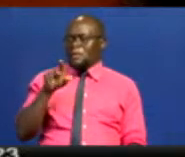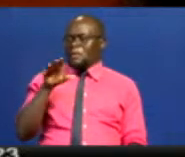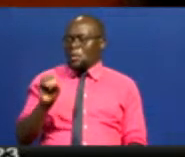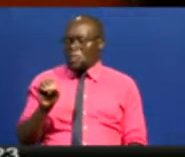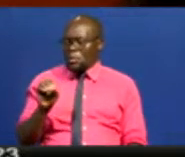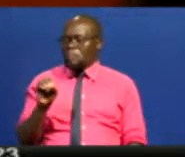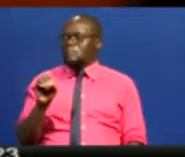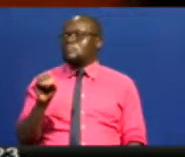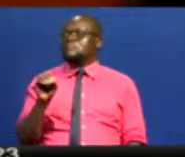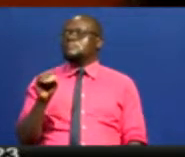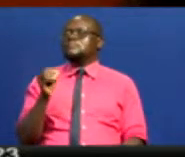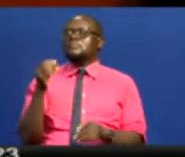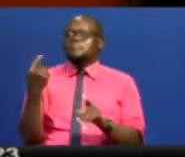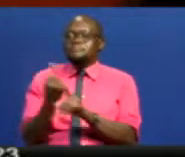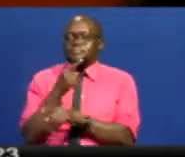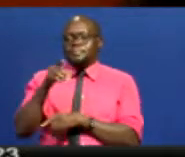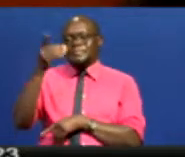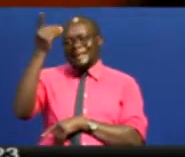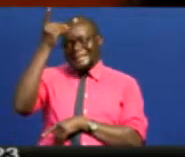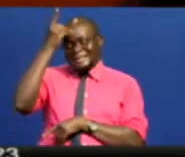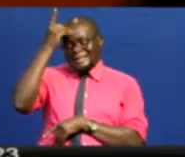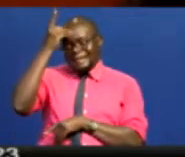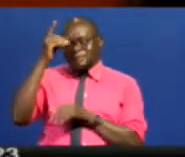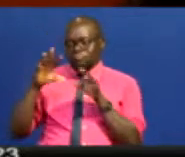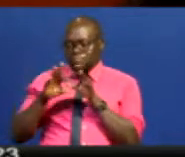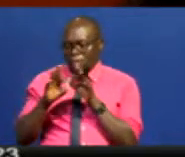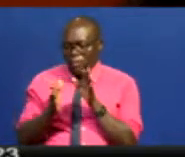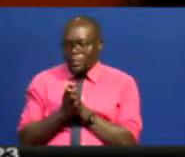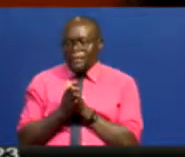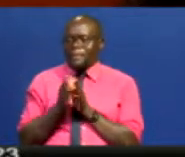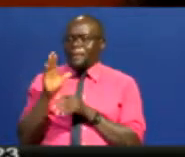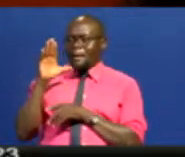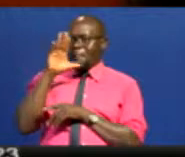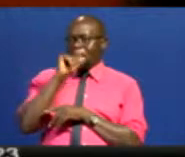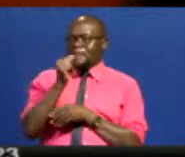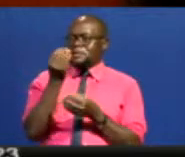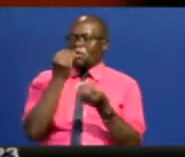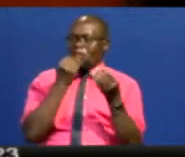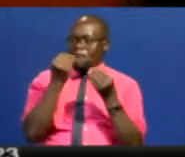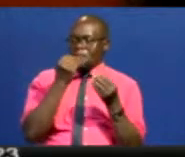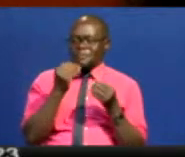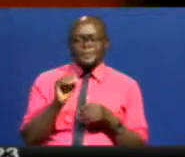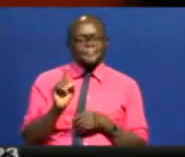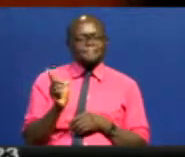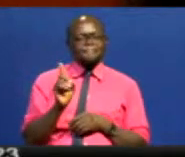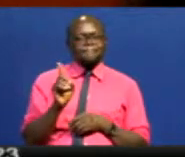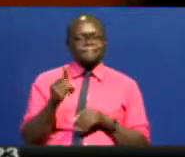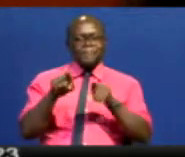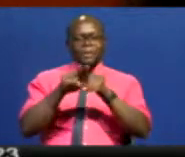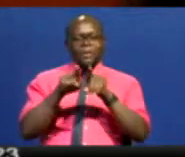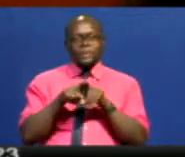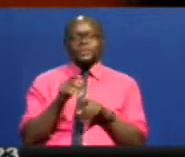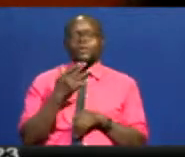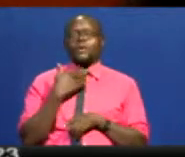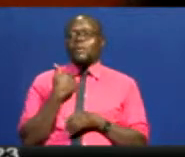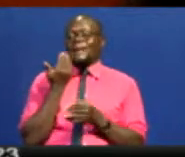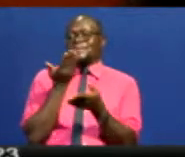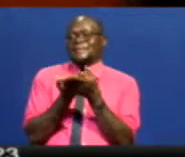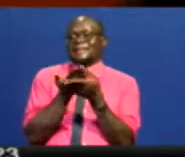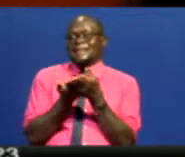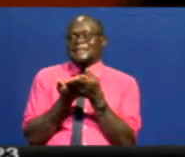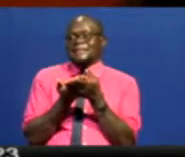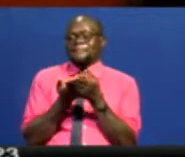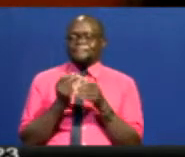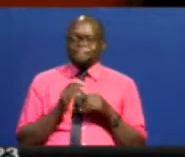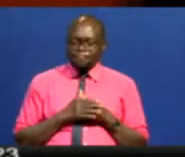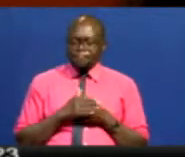diseases that go with malnutrition. Mr. Speaker, sir, I also would like to suggest